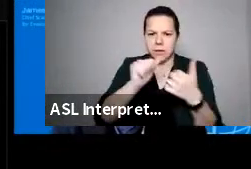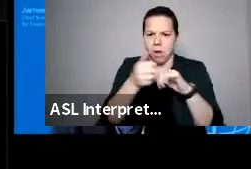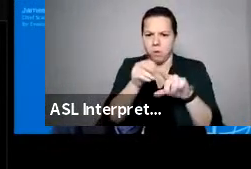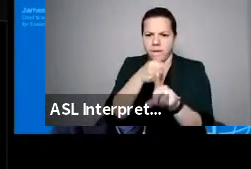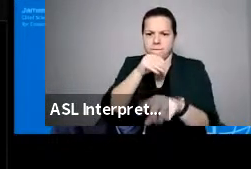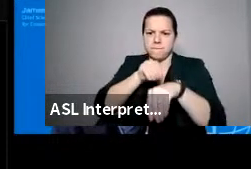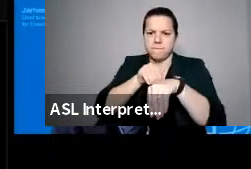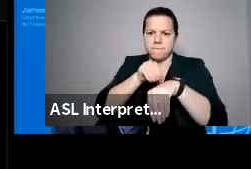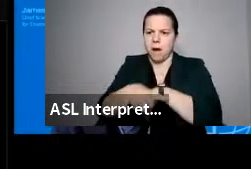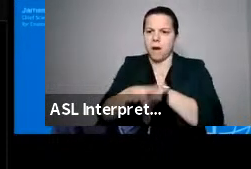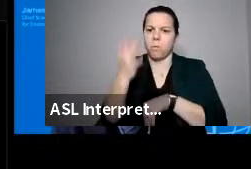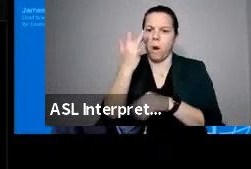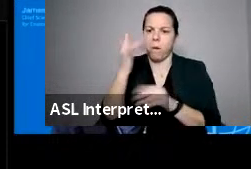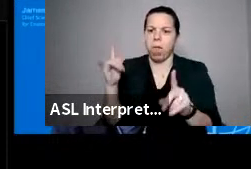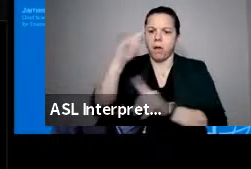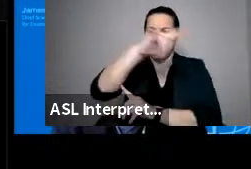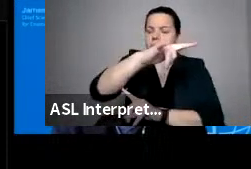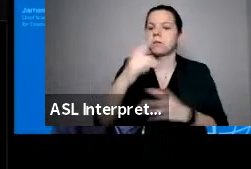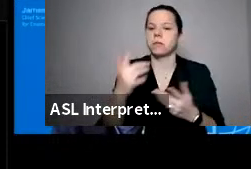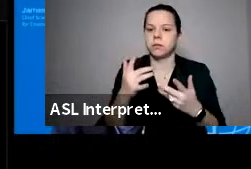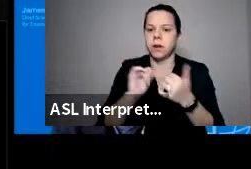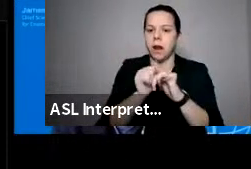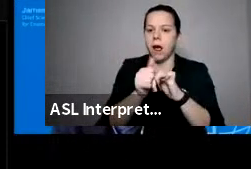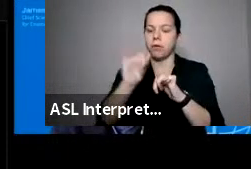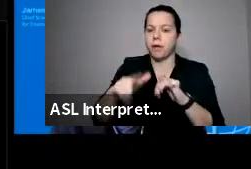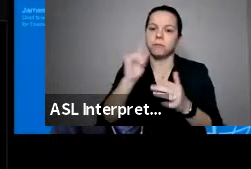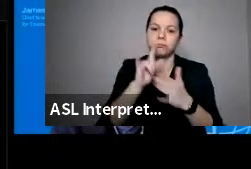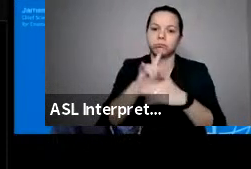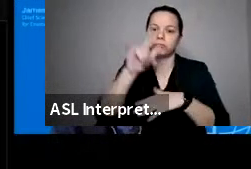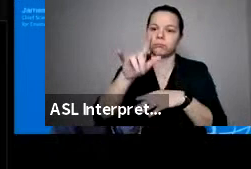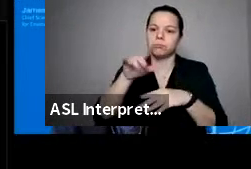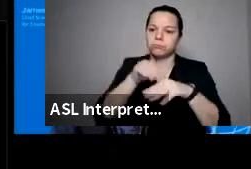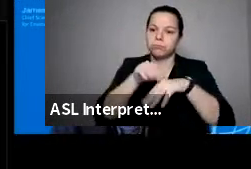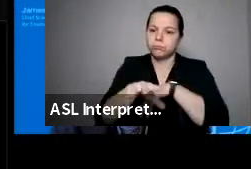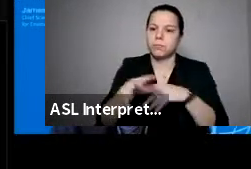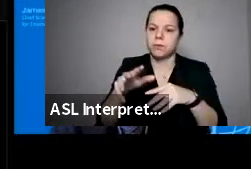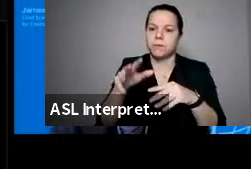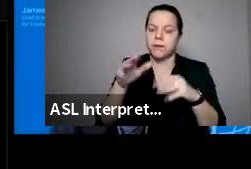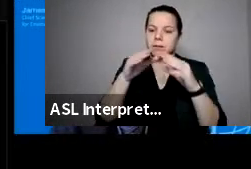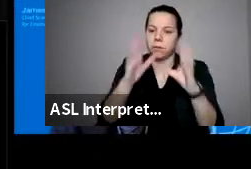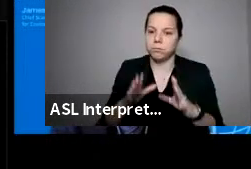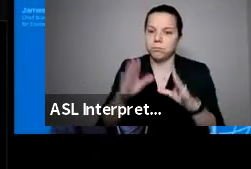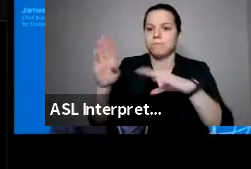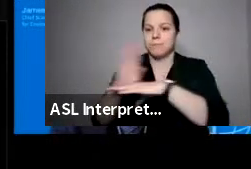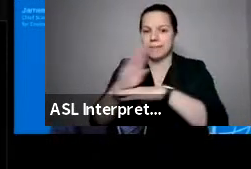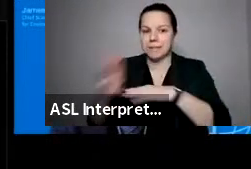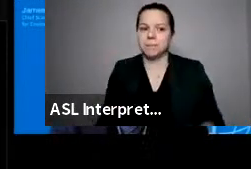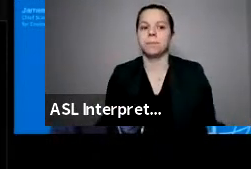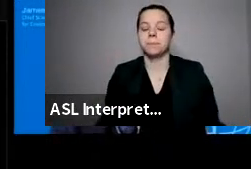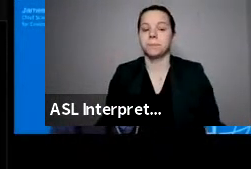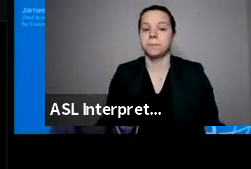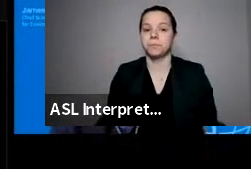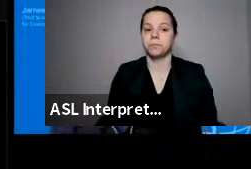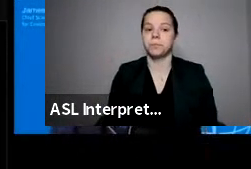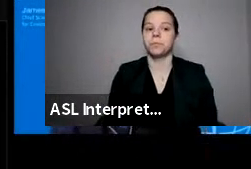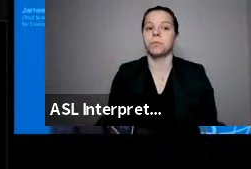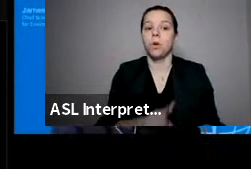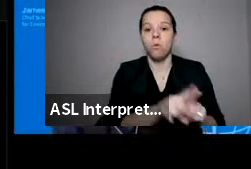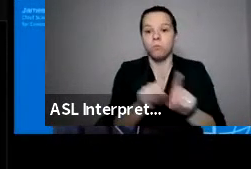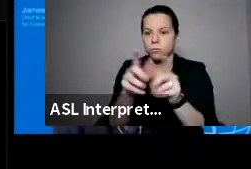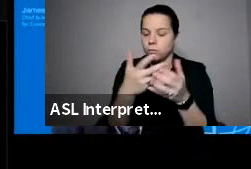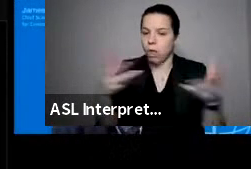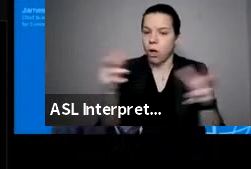to understand how aircraft noise exposure affects housing values. Another area where we are spending considerable